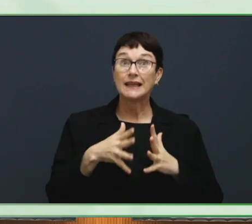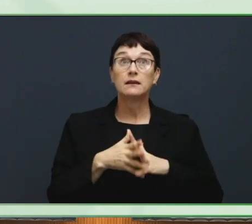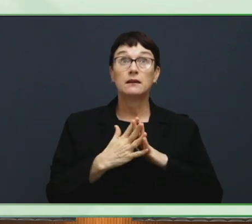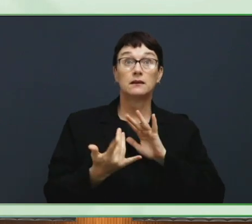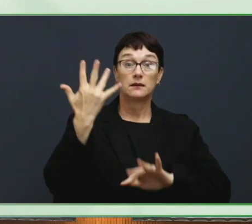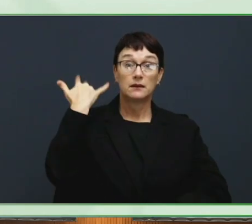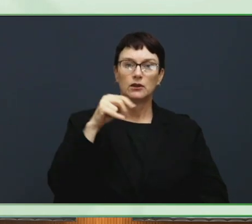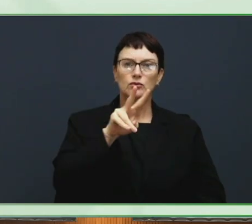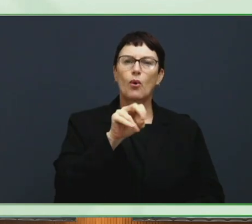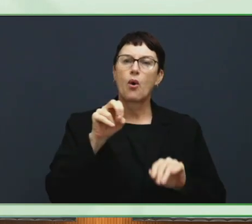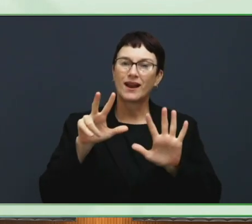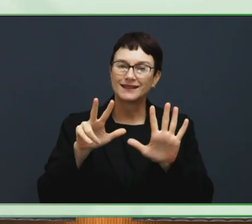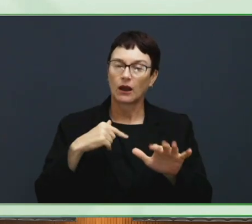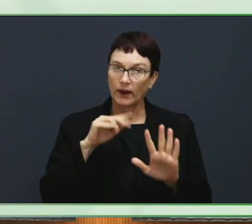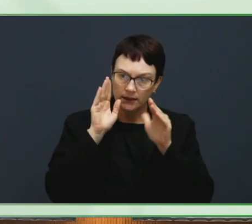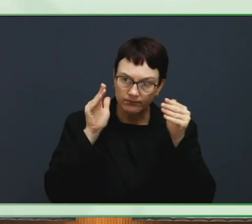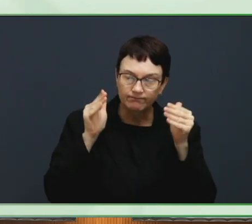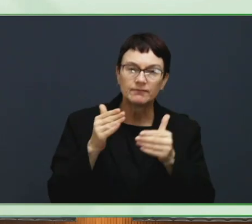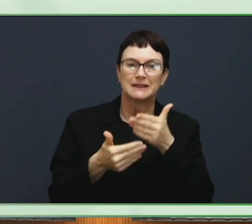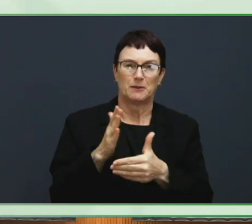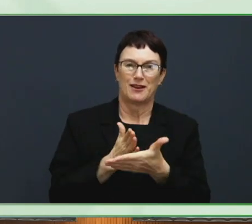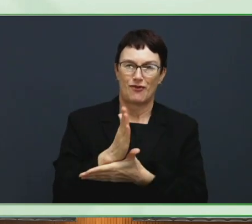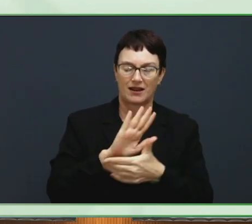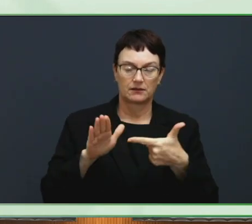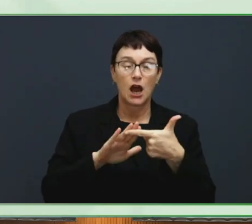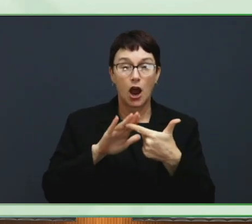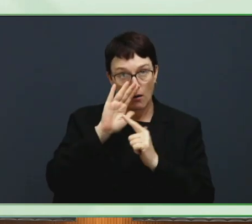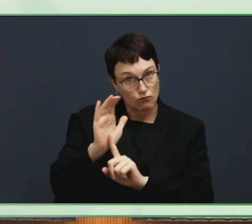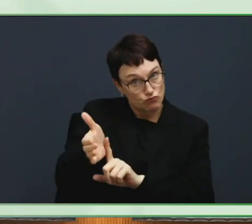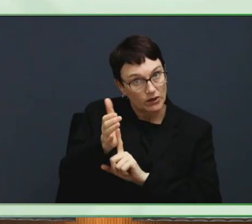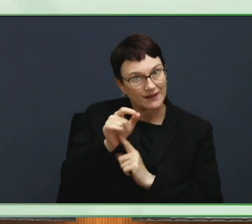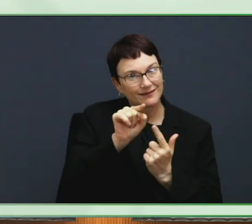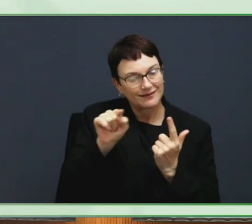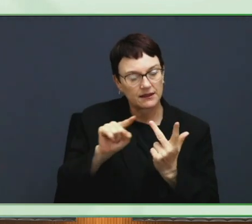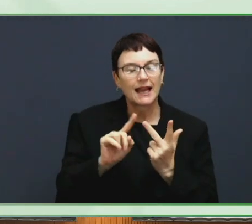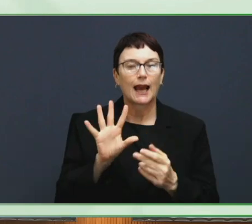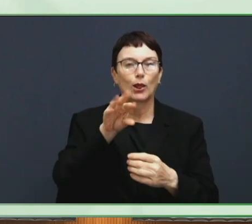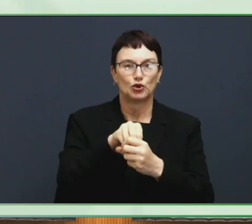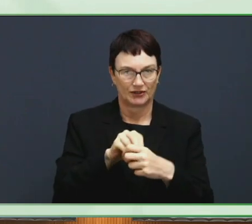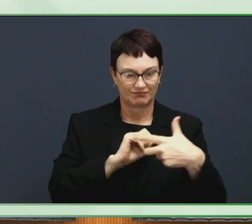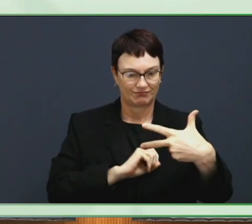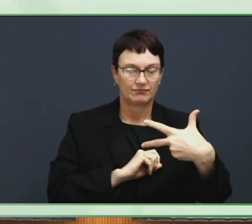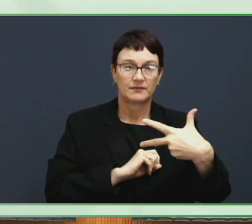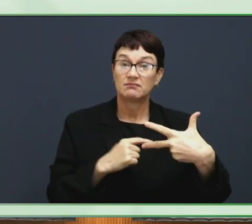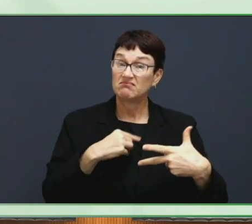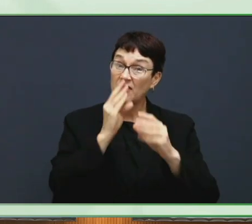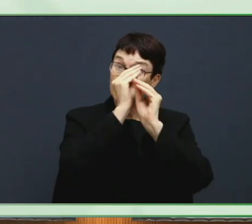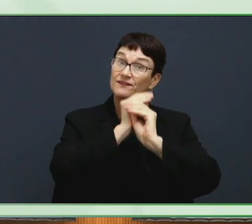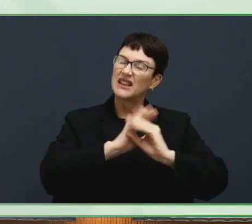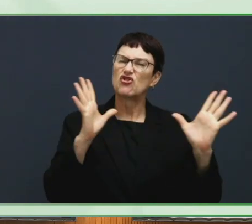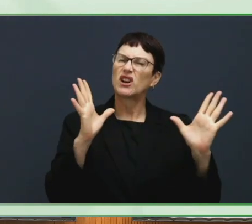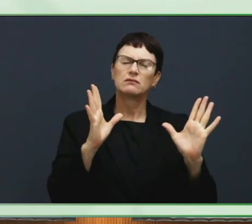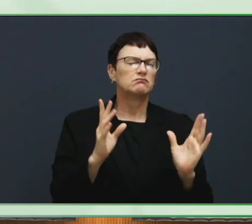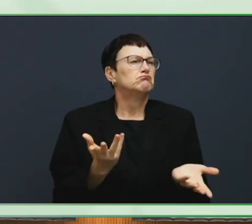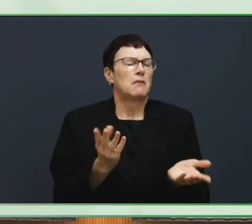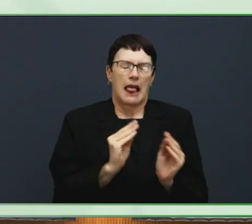in disability rights, protection, and inclusion. Our vision is clear. We want persons with disability to